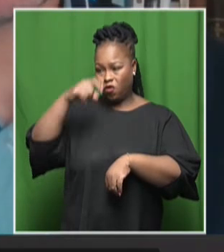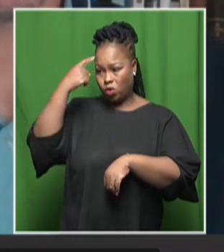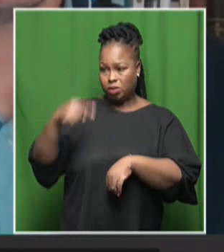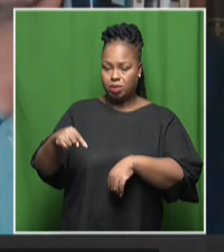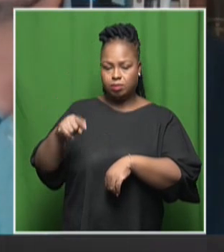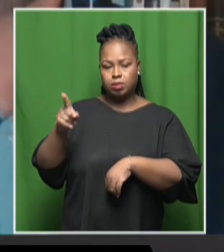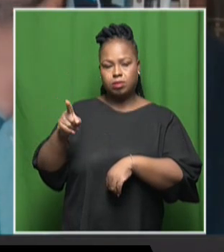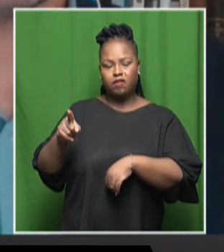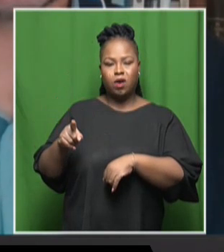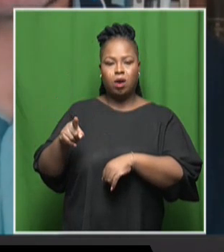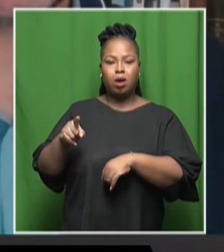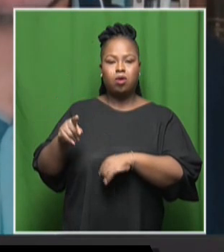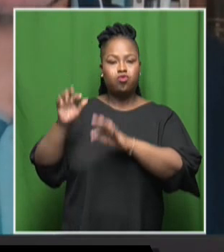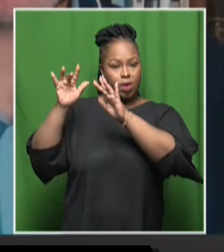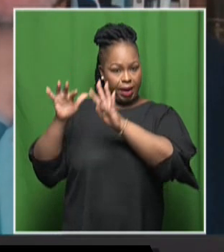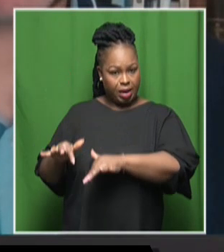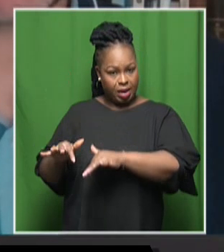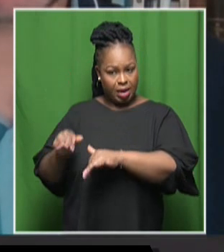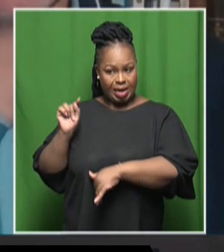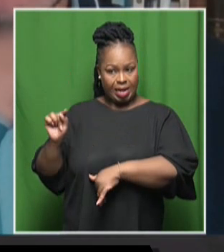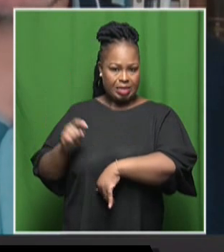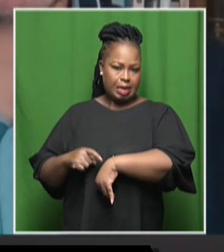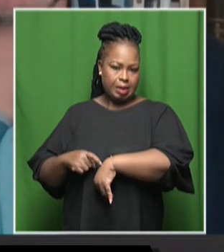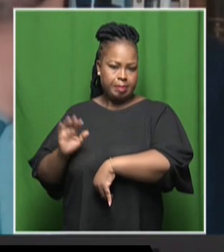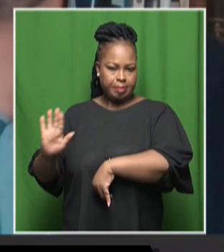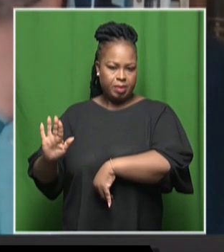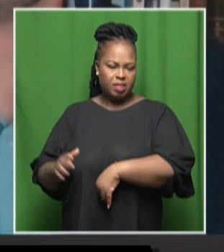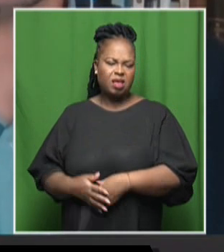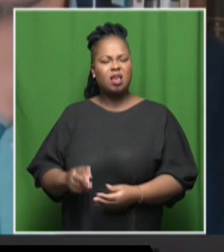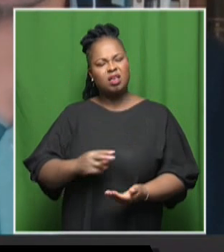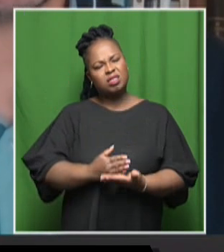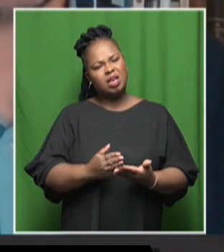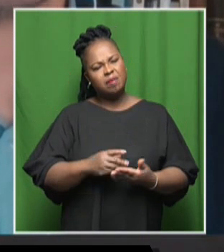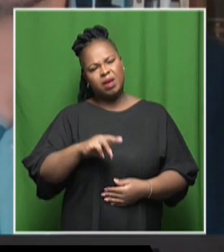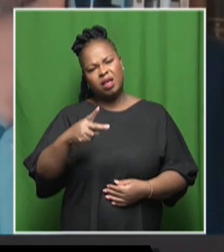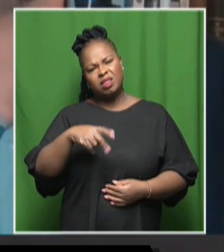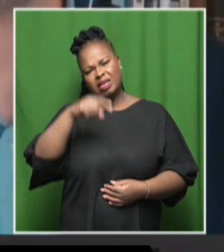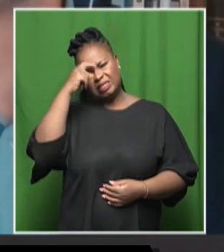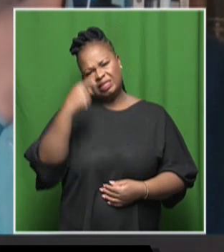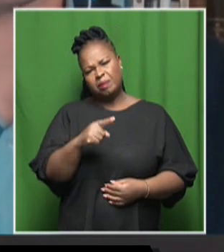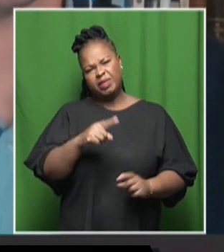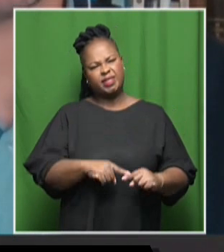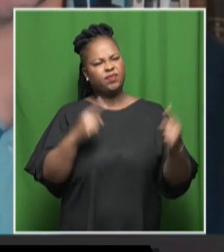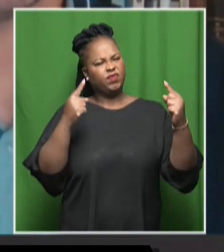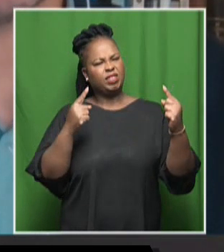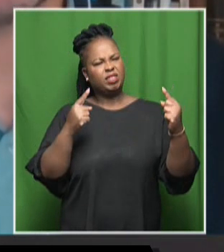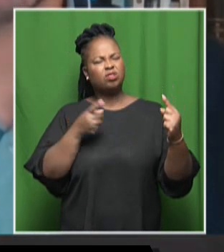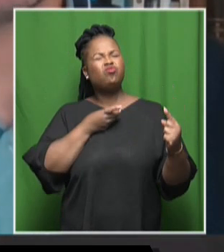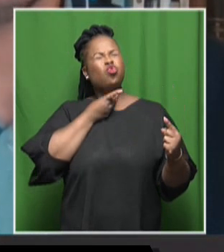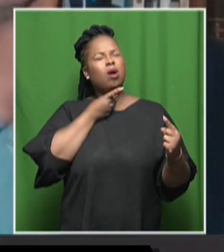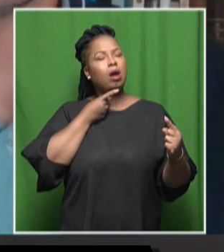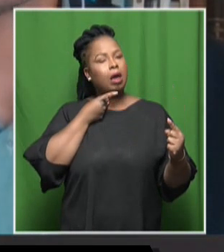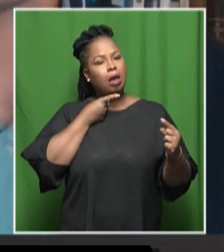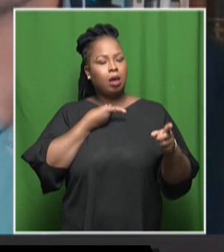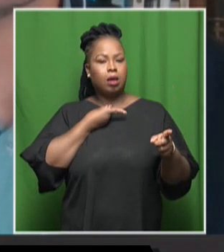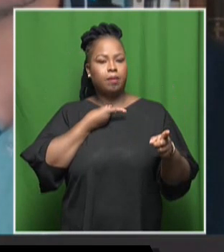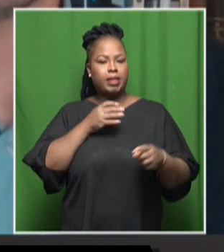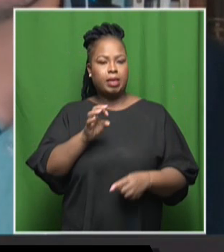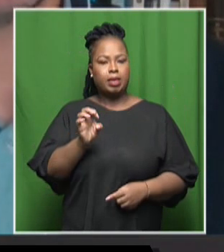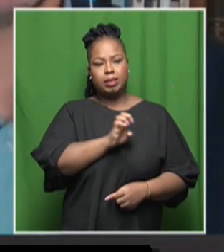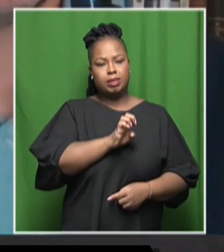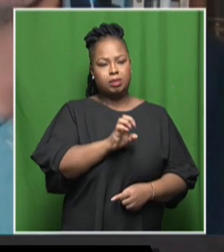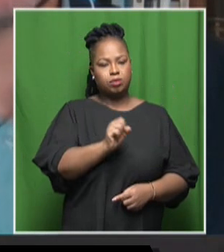phenomenon. And then, of course, we get other types of summers that are completely different, where we have a complete lack of rainfall in eastern